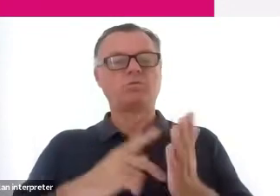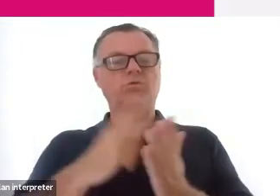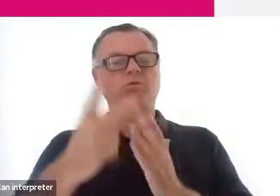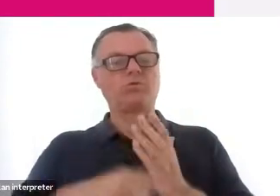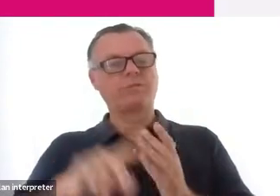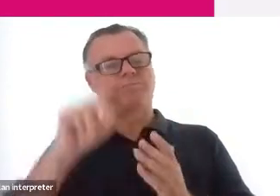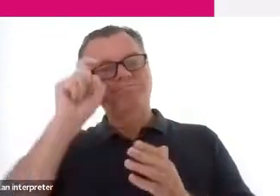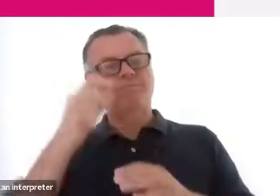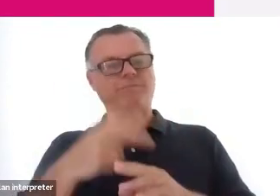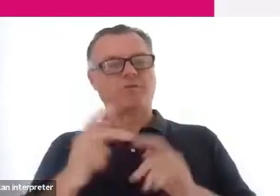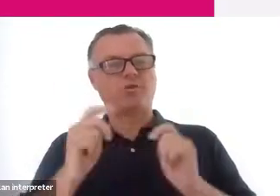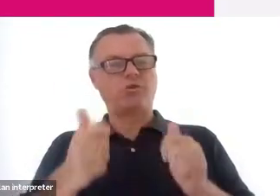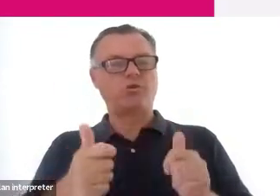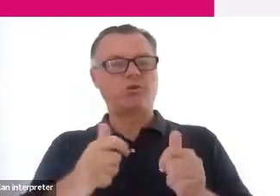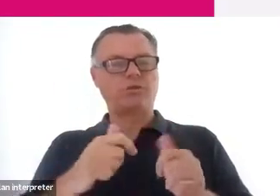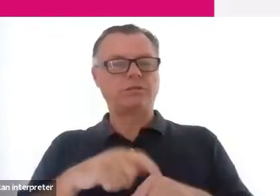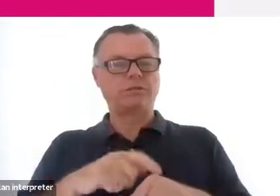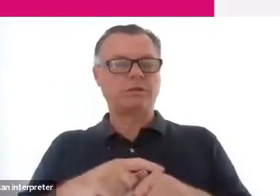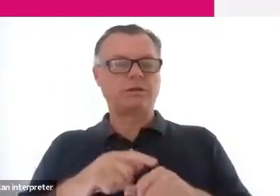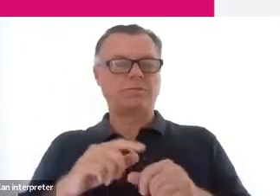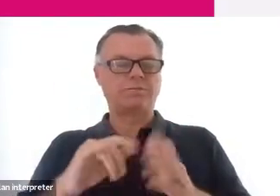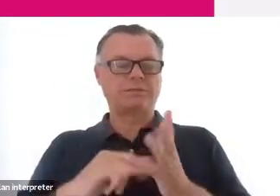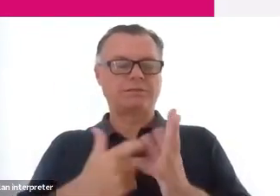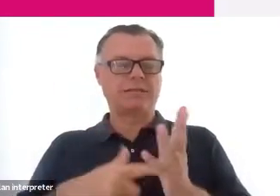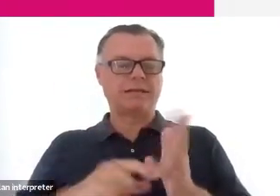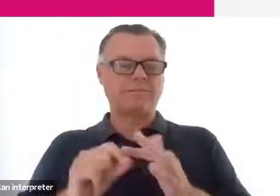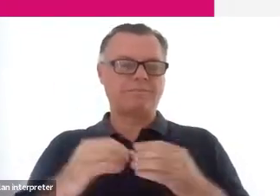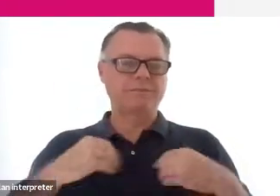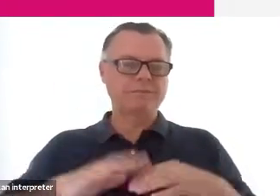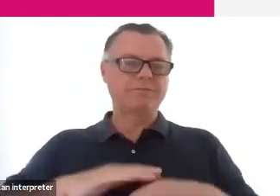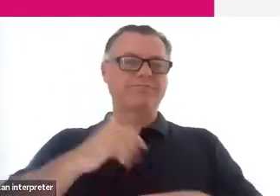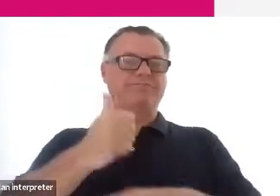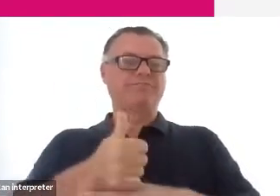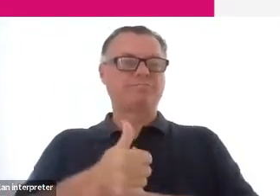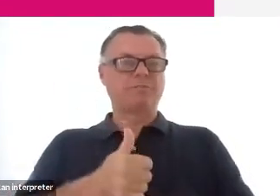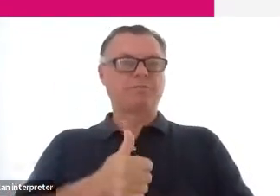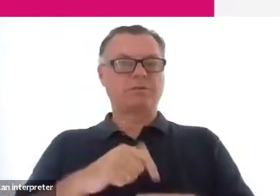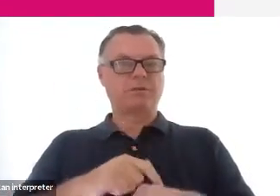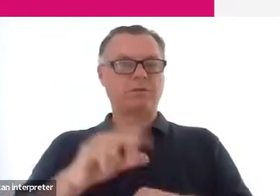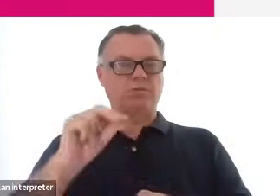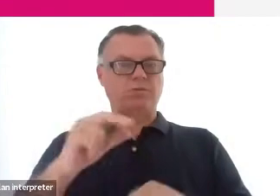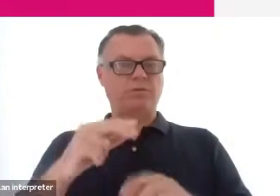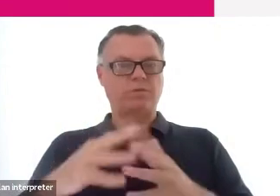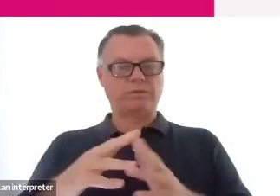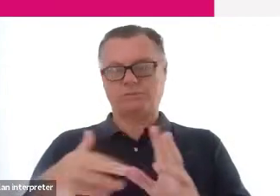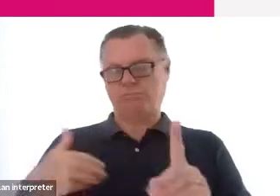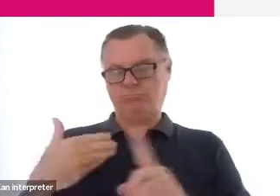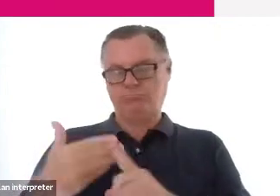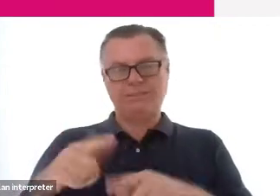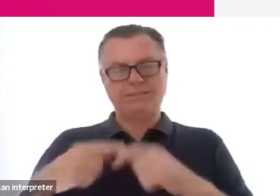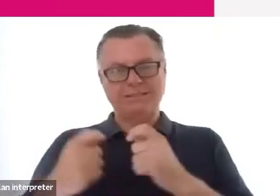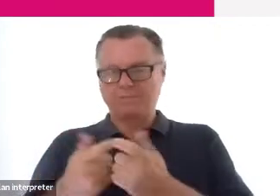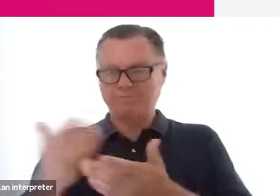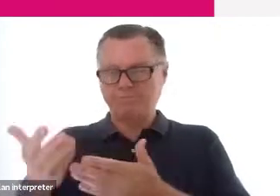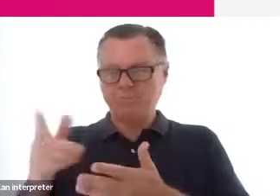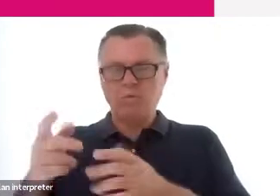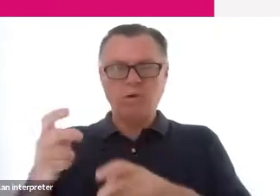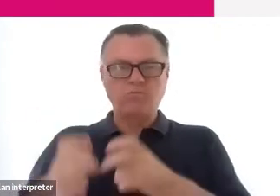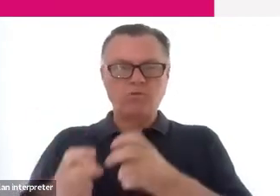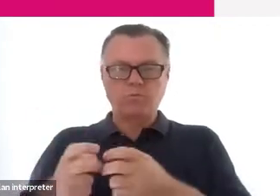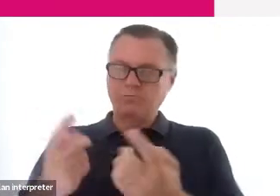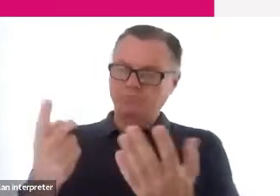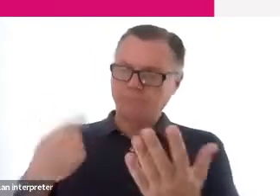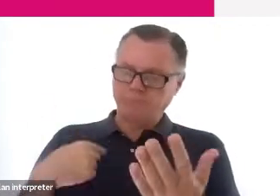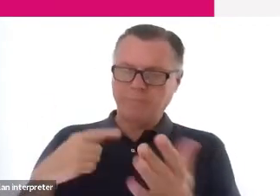stage startups, making impact in the lives of people with disability. Over the last 12 weeks, our teams are focused on validations of their problem space